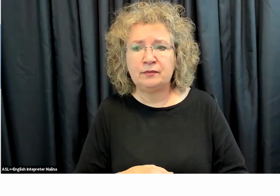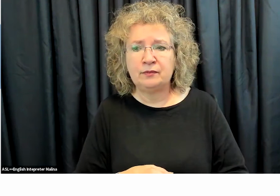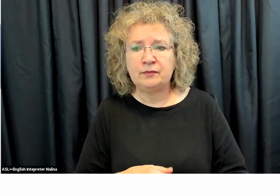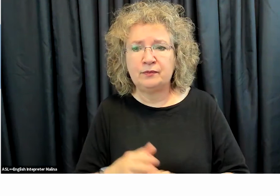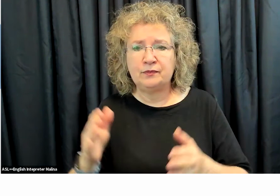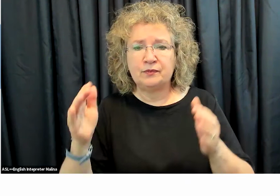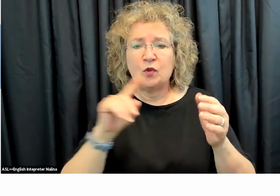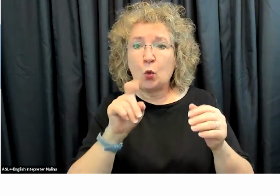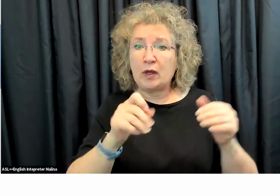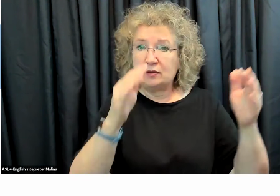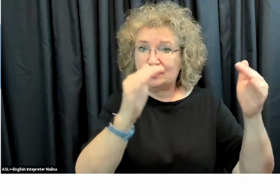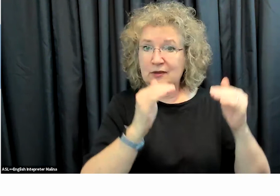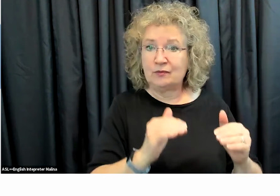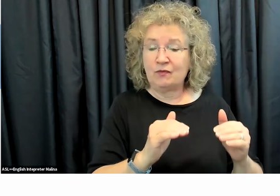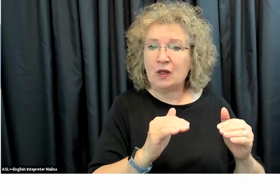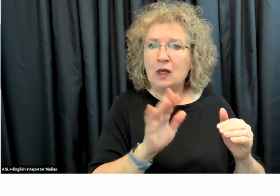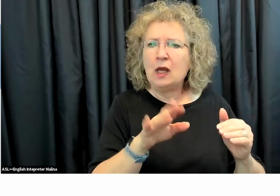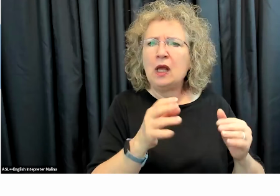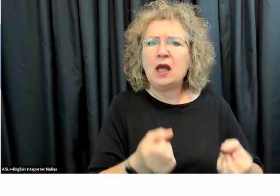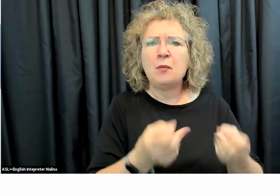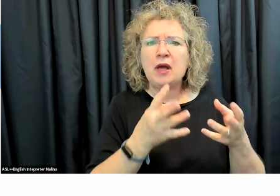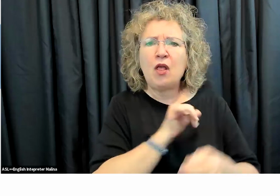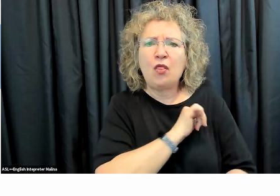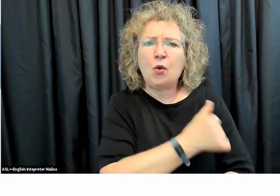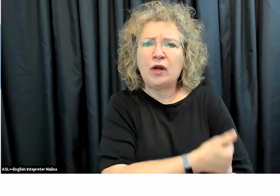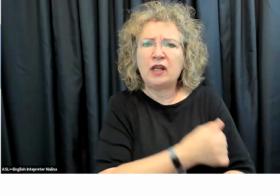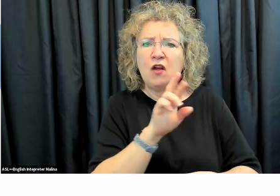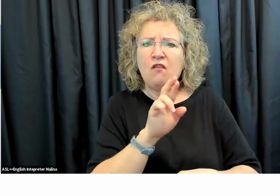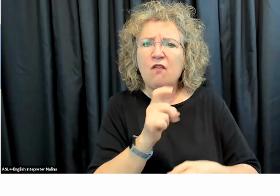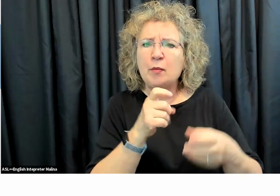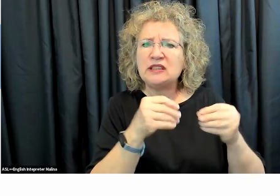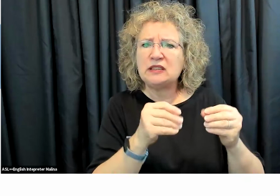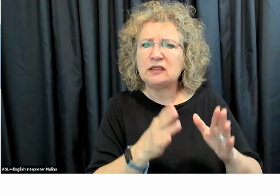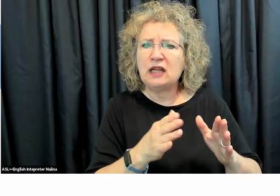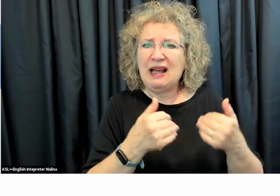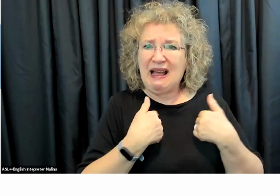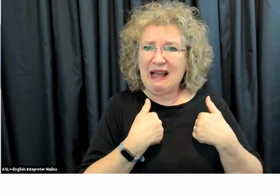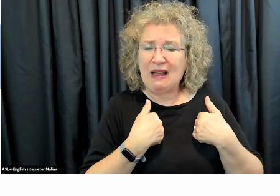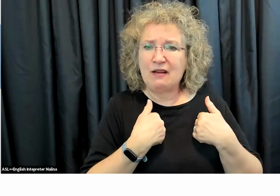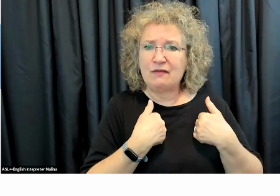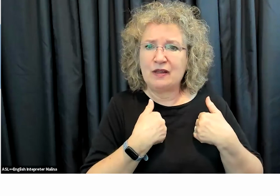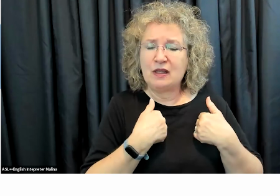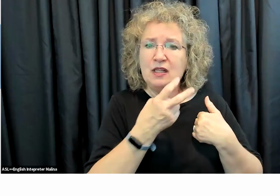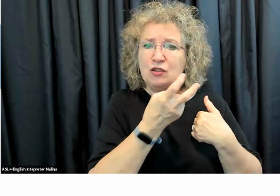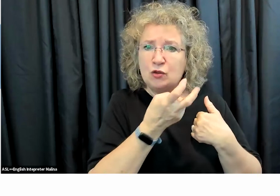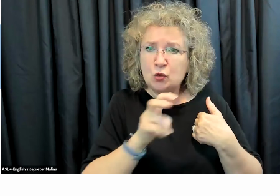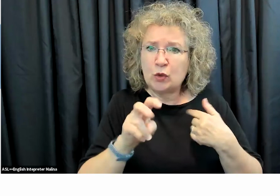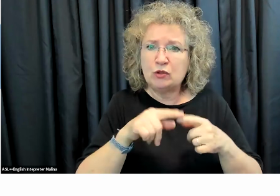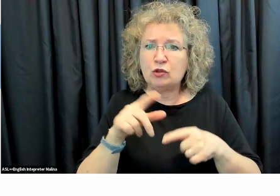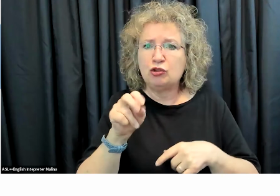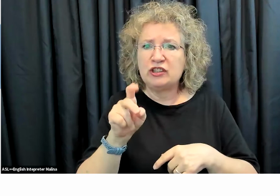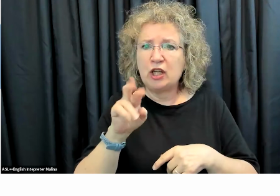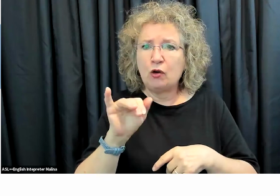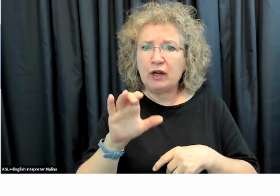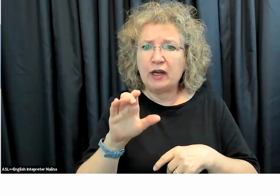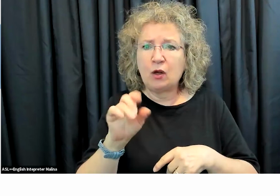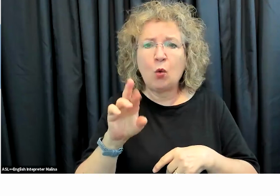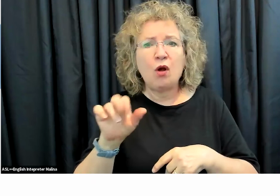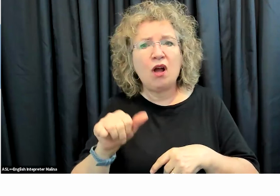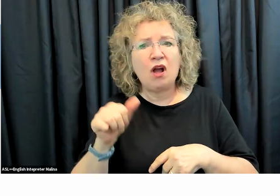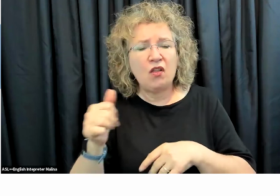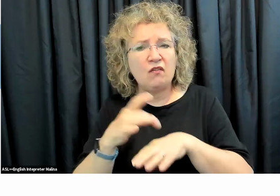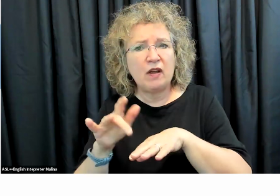The next question was, how much authority does a pharmacist have to switch to generic or other available medication when resources of prescribed